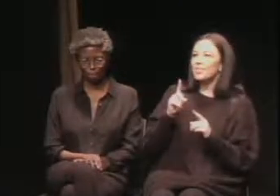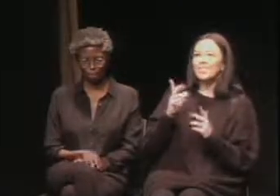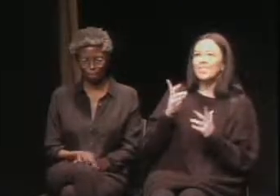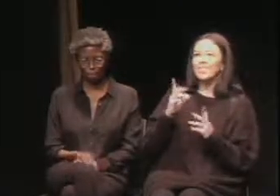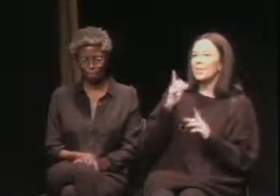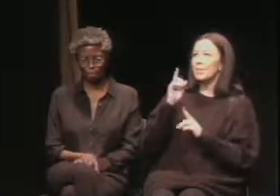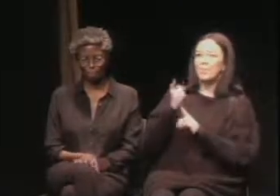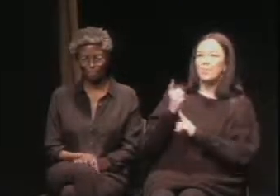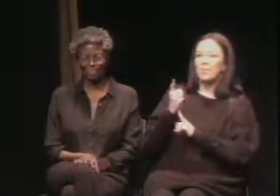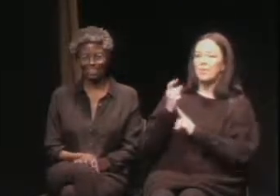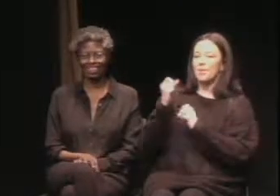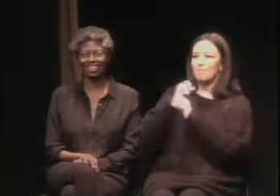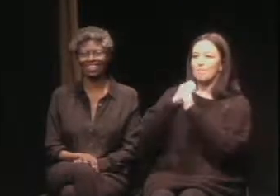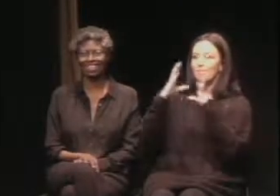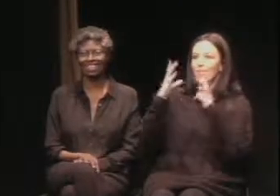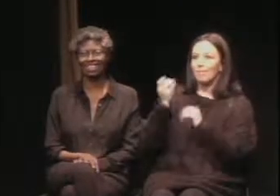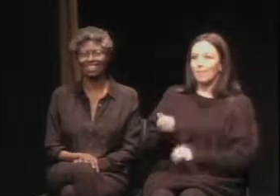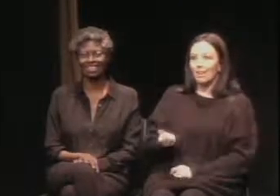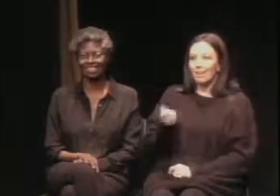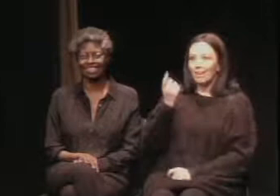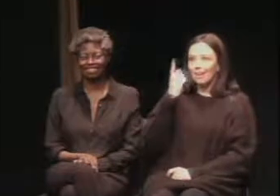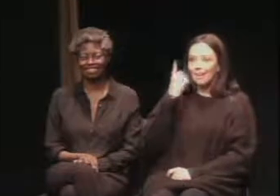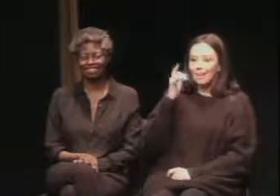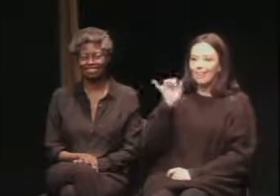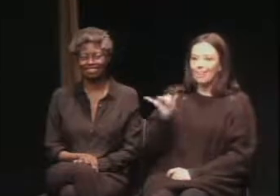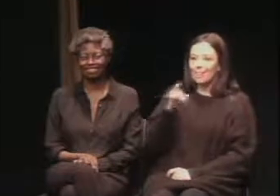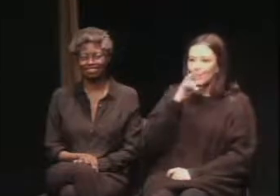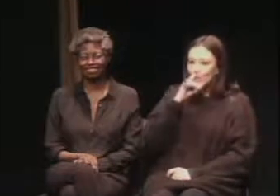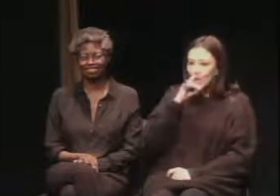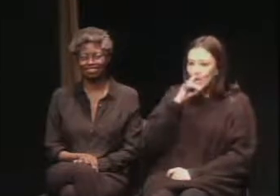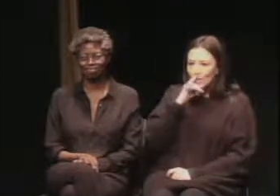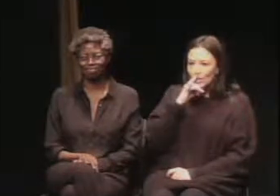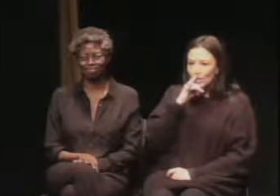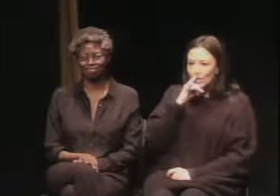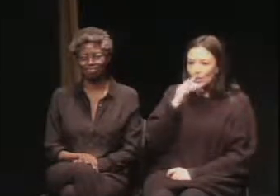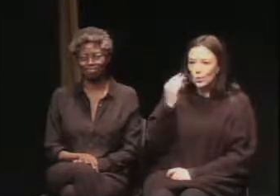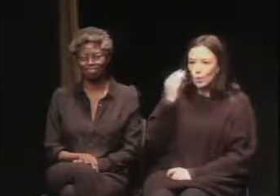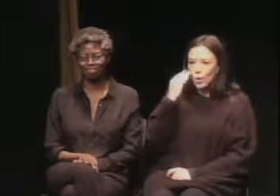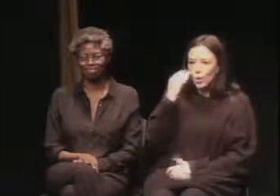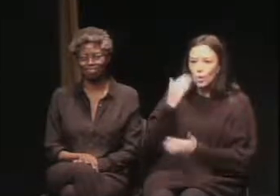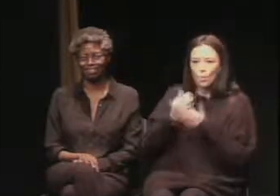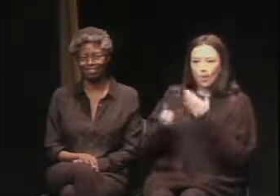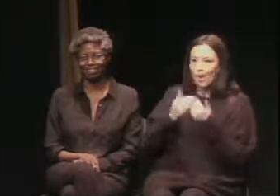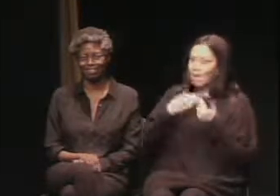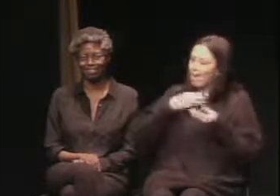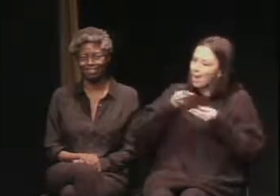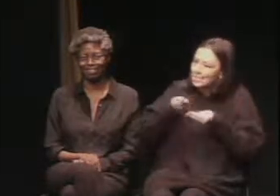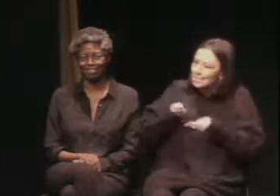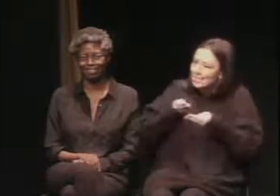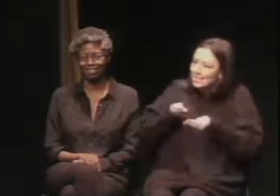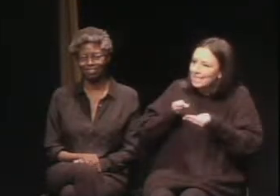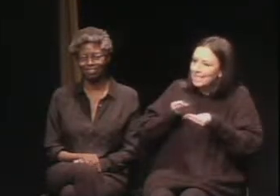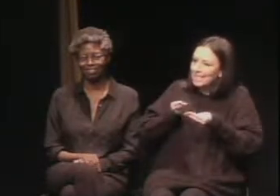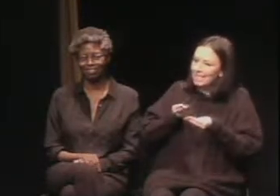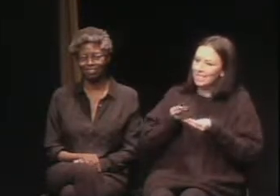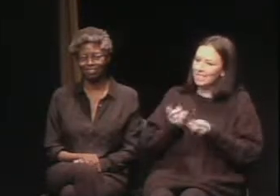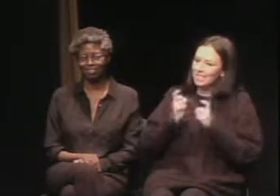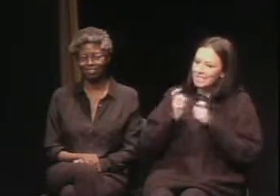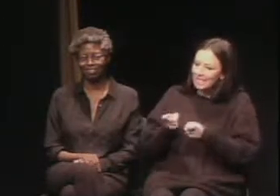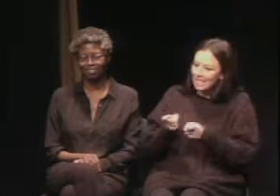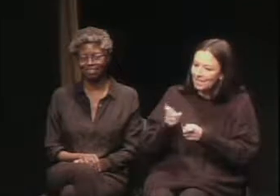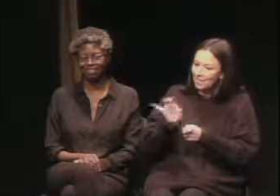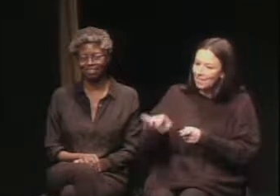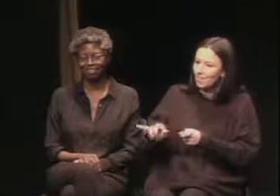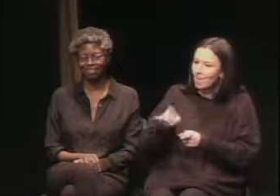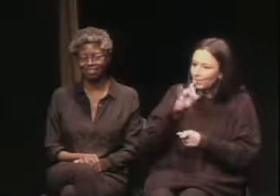it was such a moment of like, wow, this child will know what I give them, what I pour into them. And so at